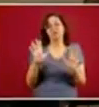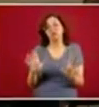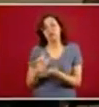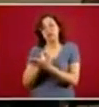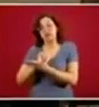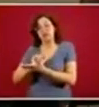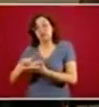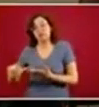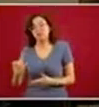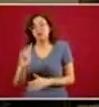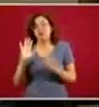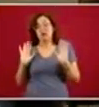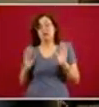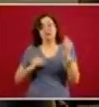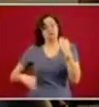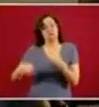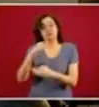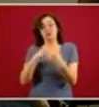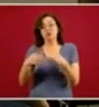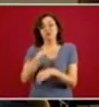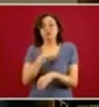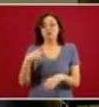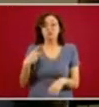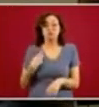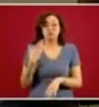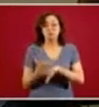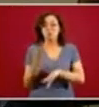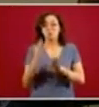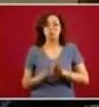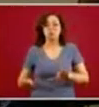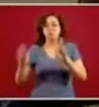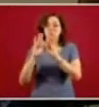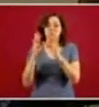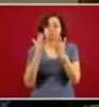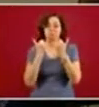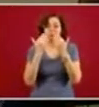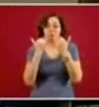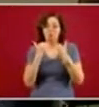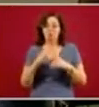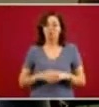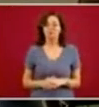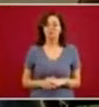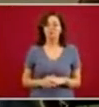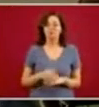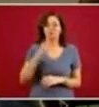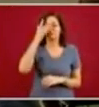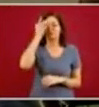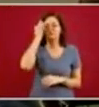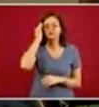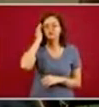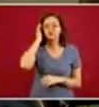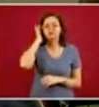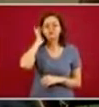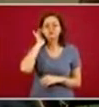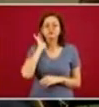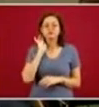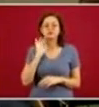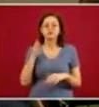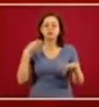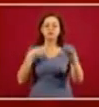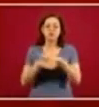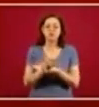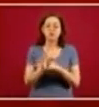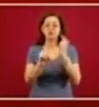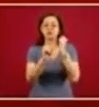of organisms. So yeah, spitting on the street is a public hygiene problem, but it's not a national